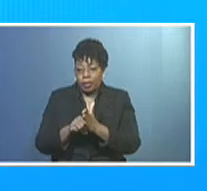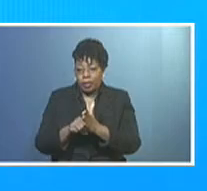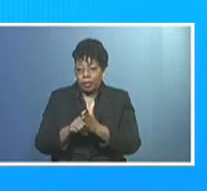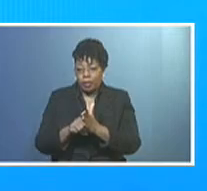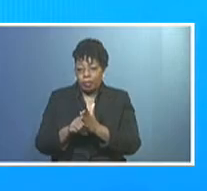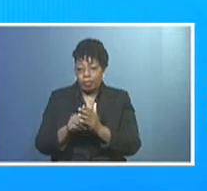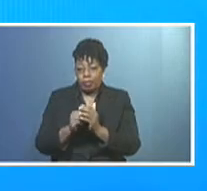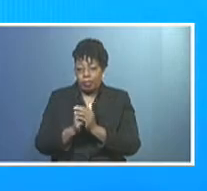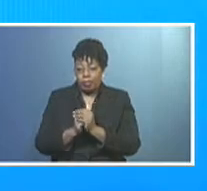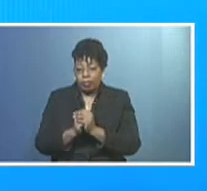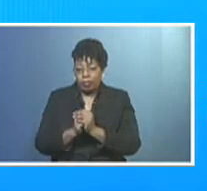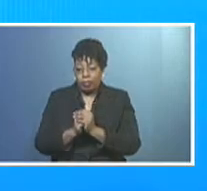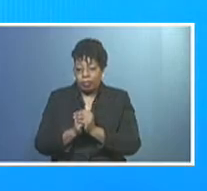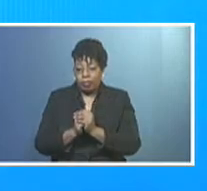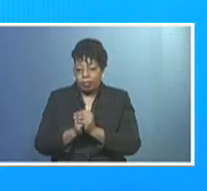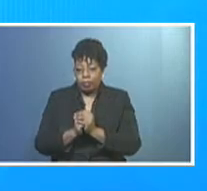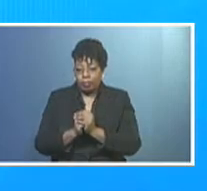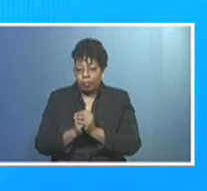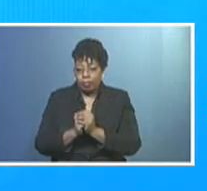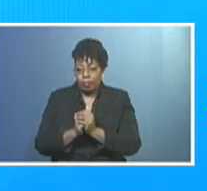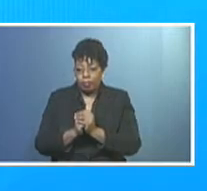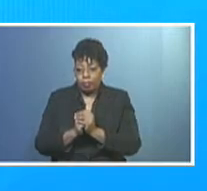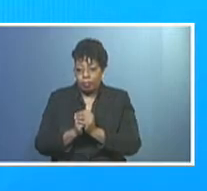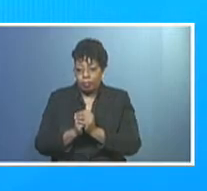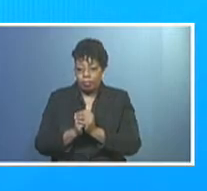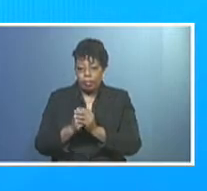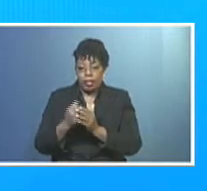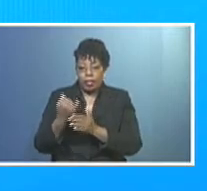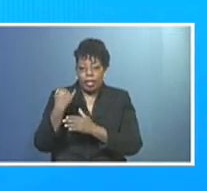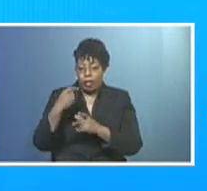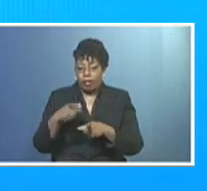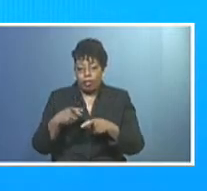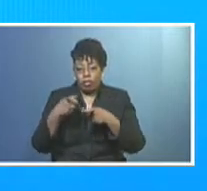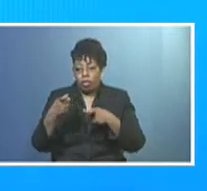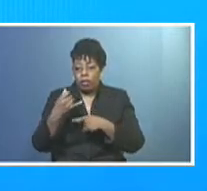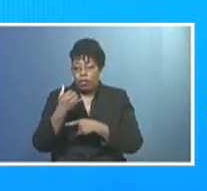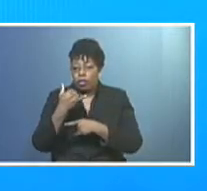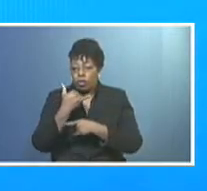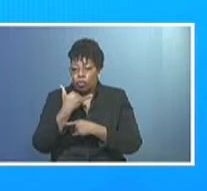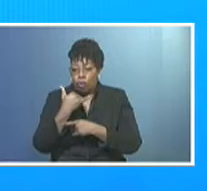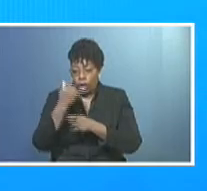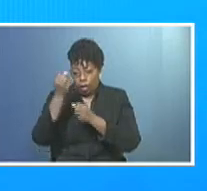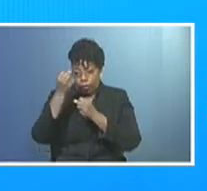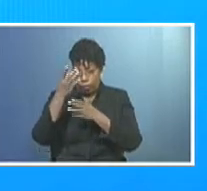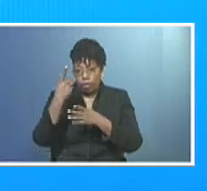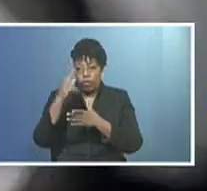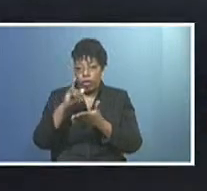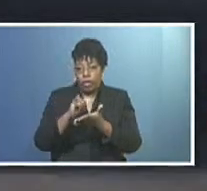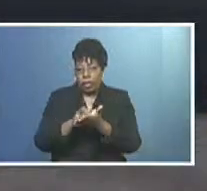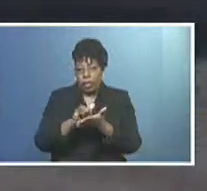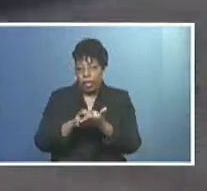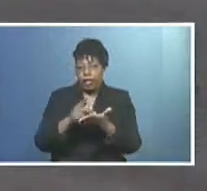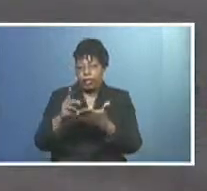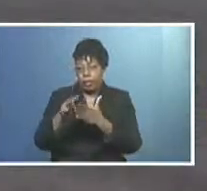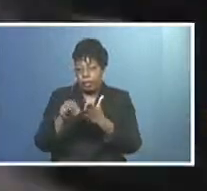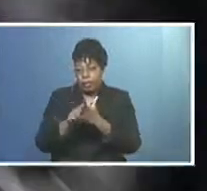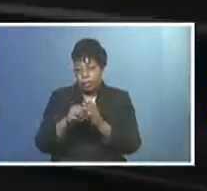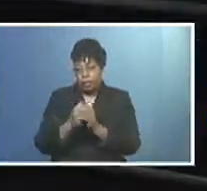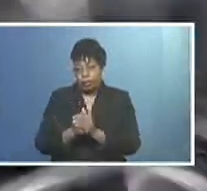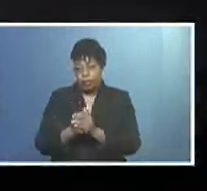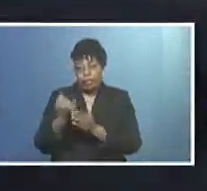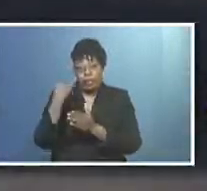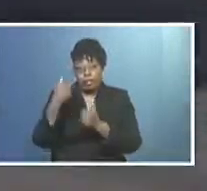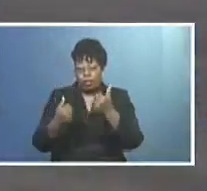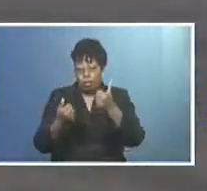in the wrong place unless you give the wrong information for the transaction to go. If you've driven